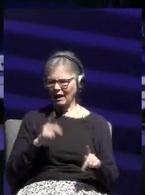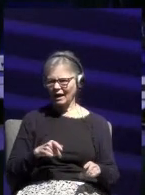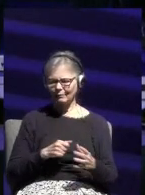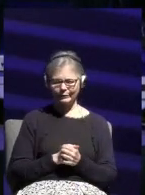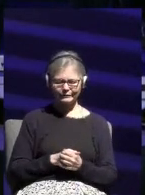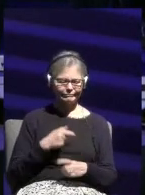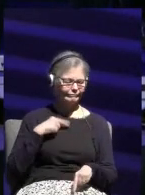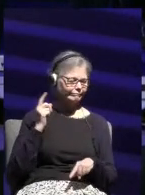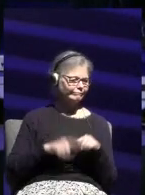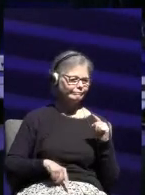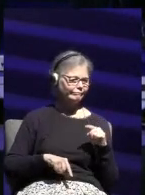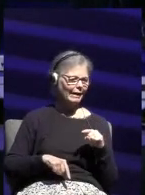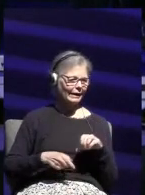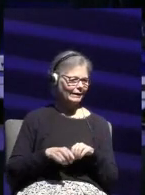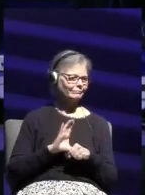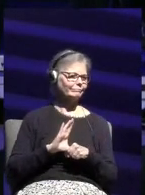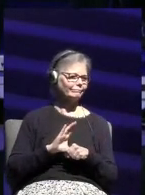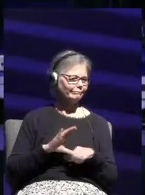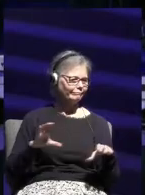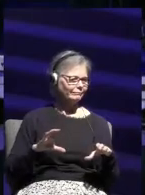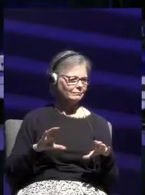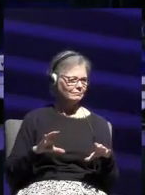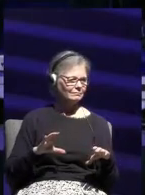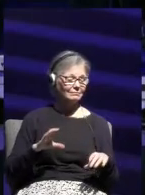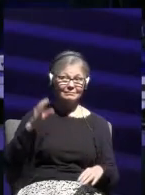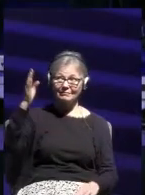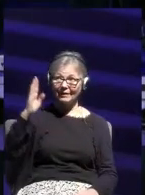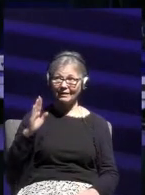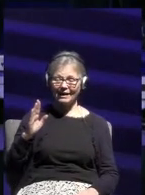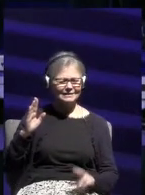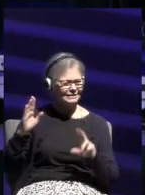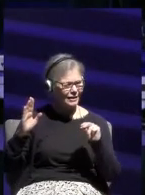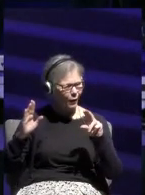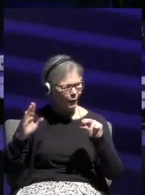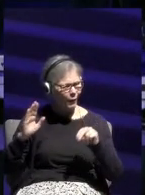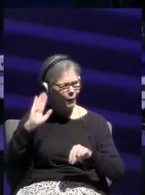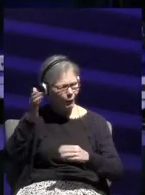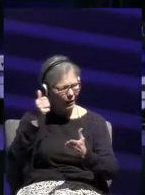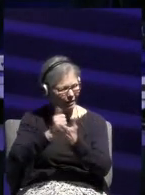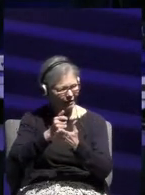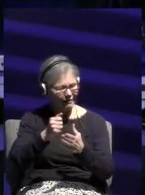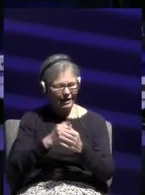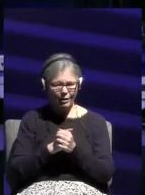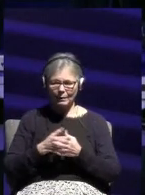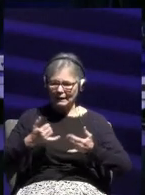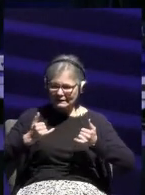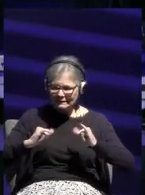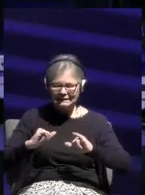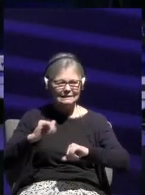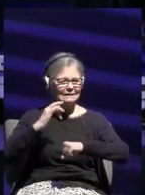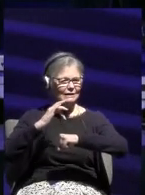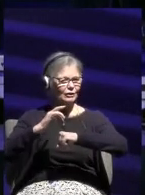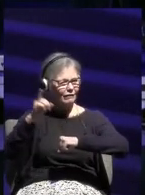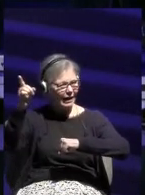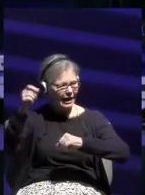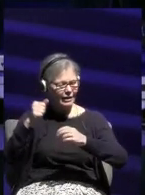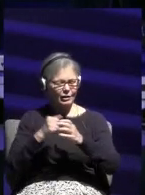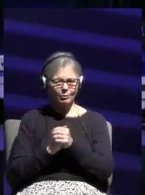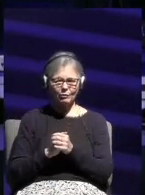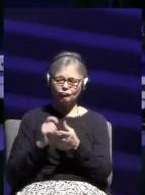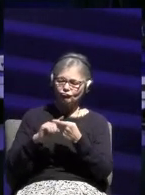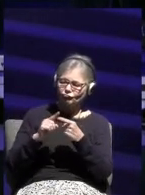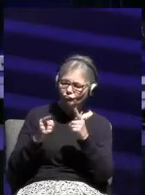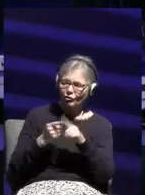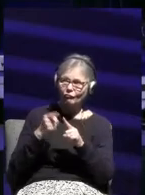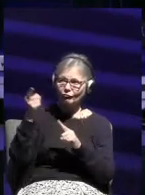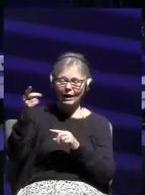been blown. But I want you to know, God doesn't feel that way. God doesn't feel that way. He's still available. He still wants to be your friend.